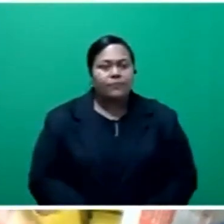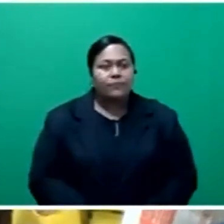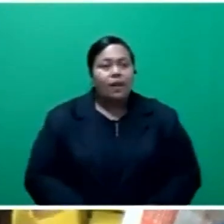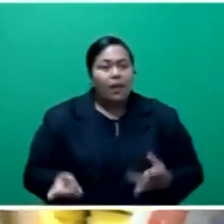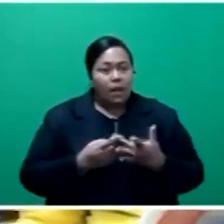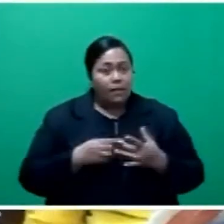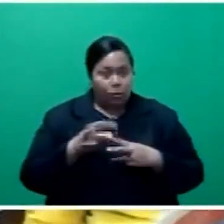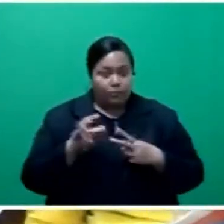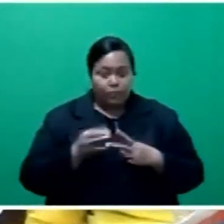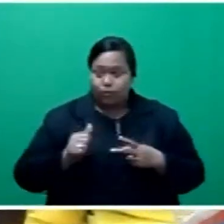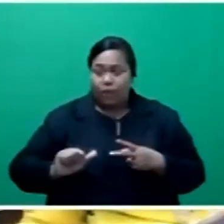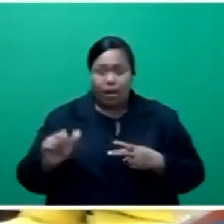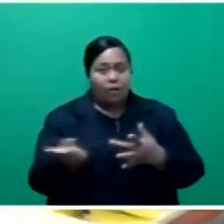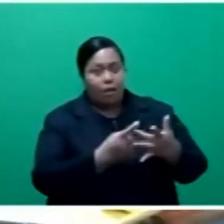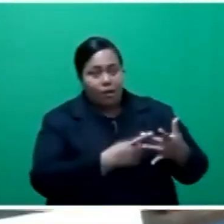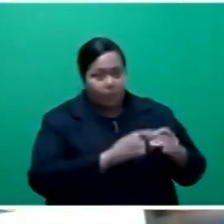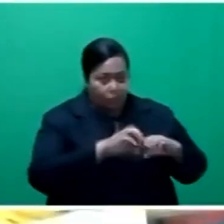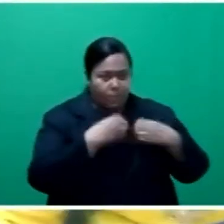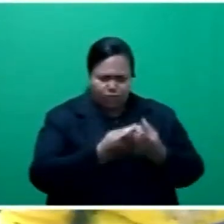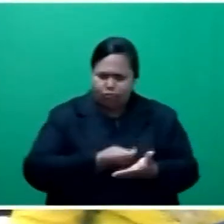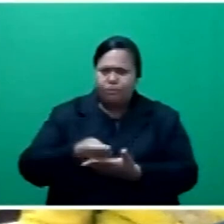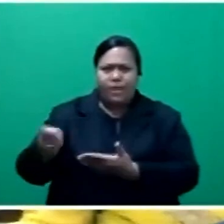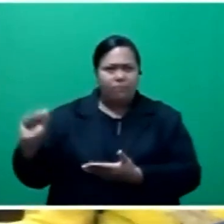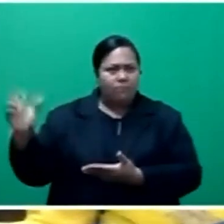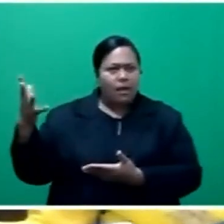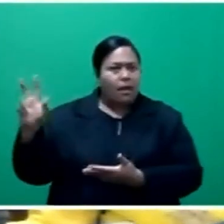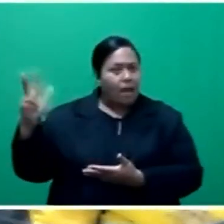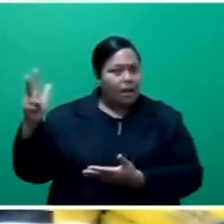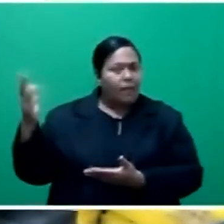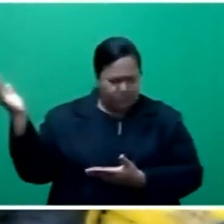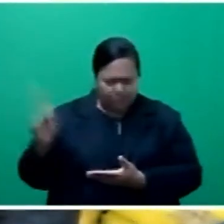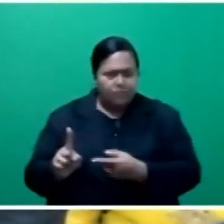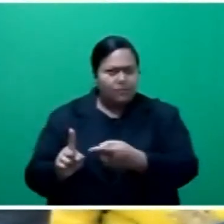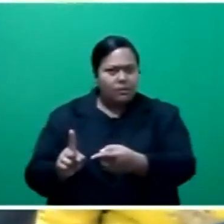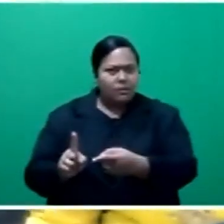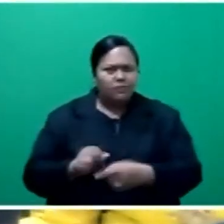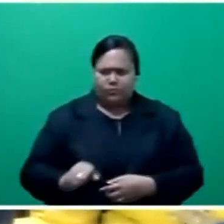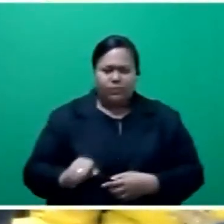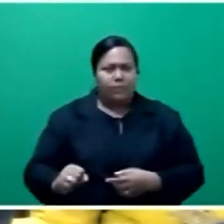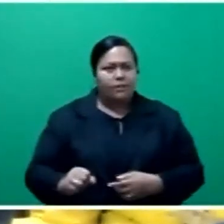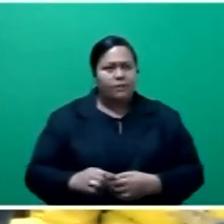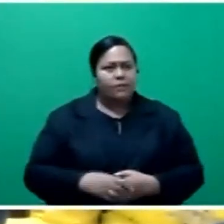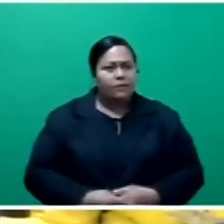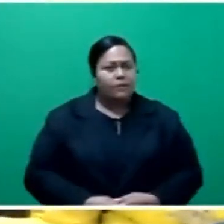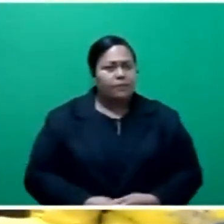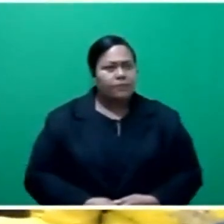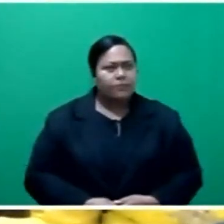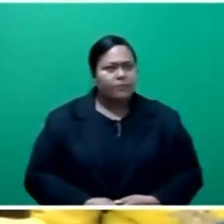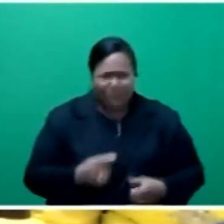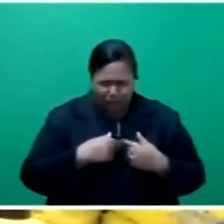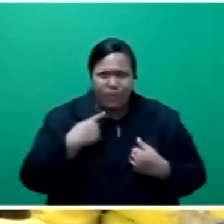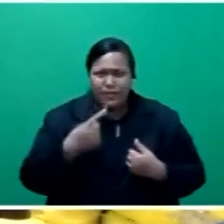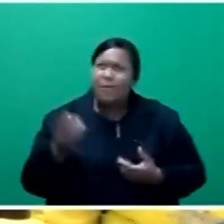as allowing state-owned entities to pay for outsourced audits by Office of Auditor General have been rejected. We've said, get